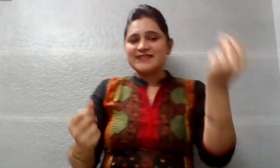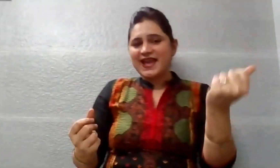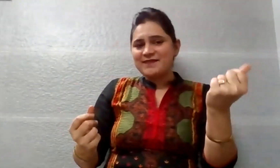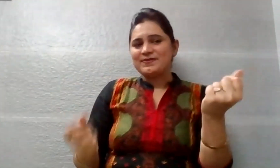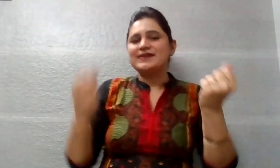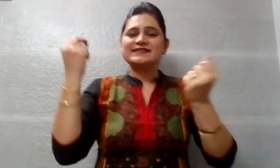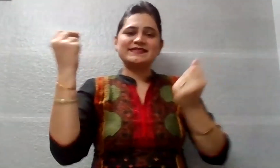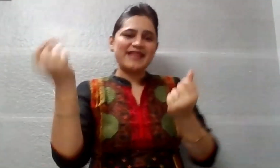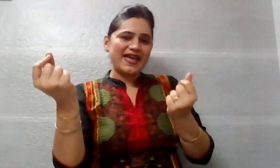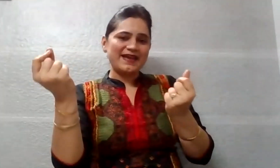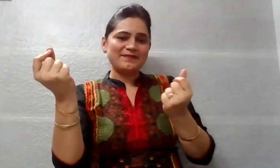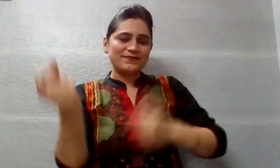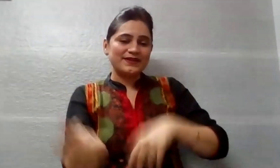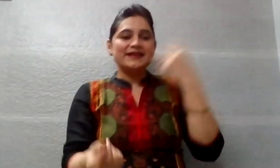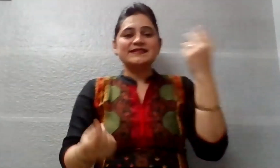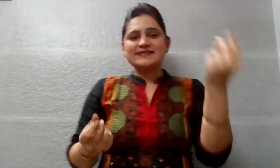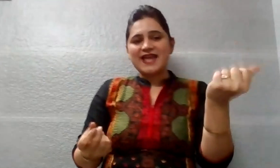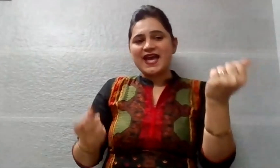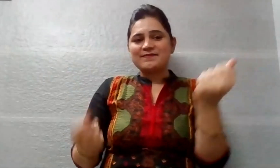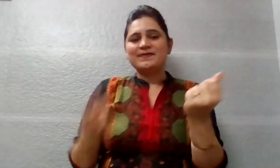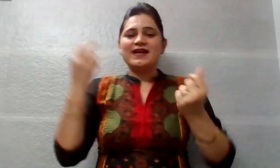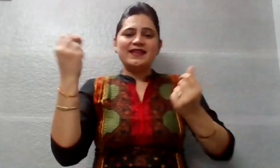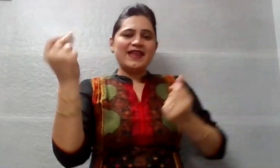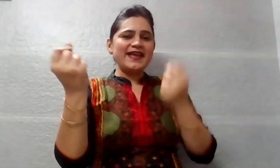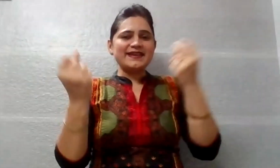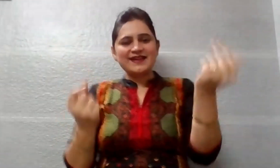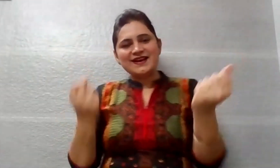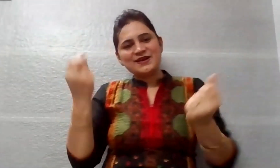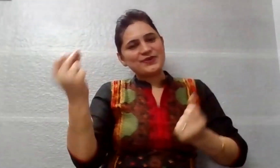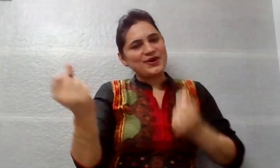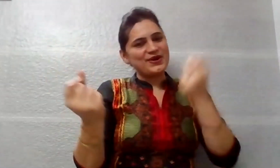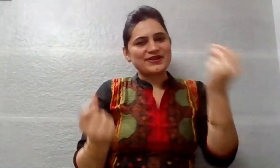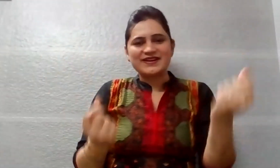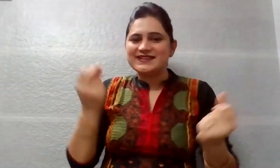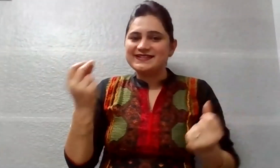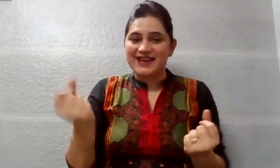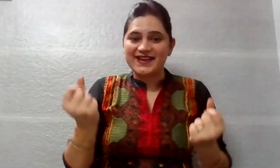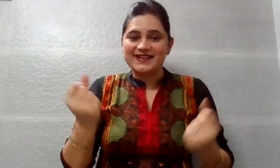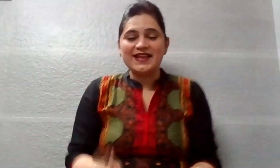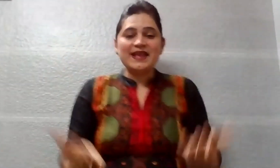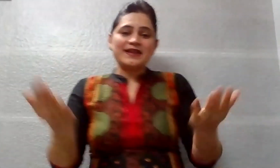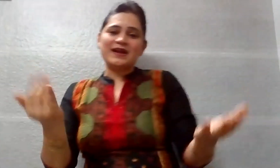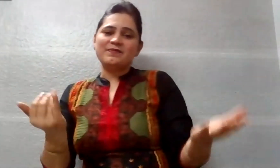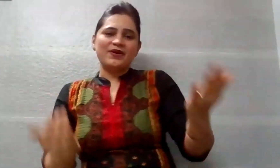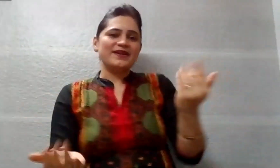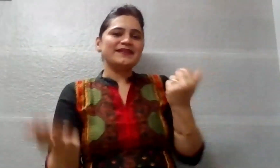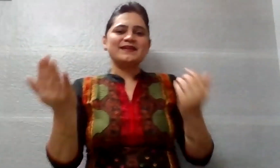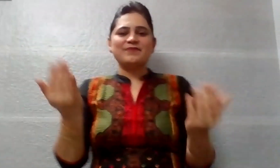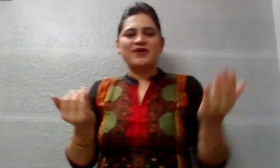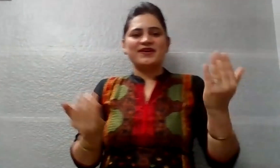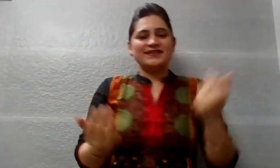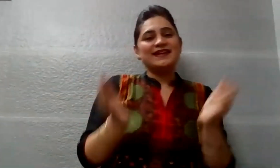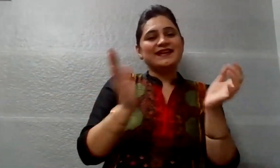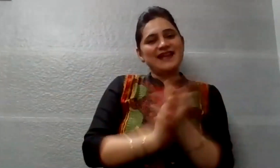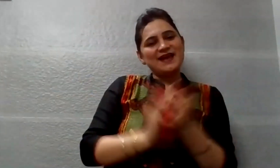on,